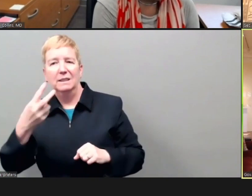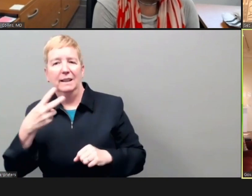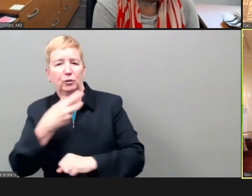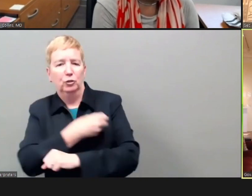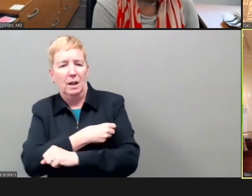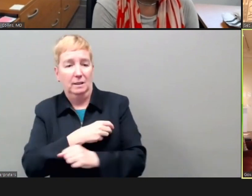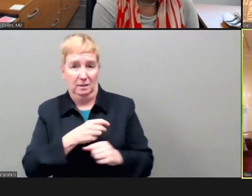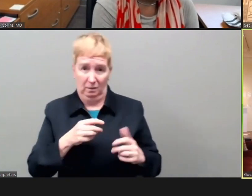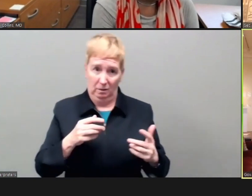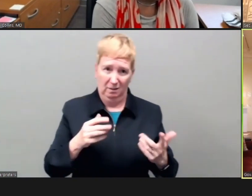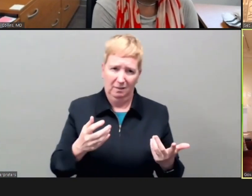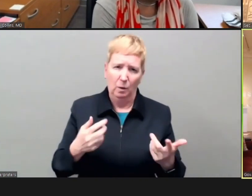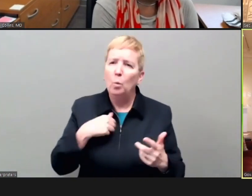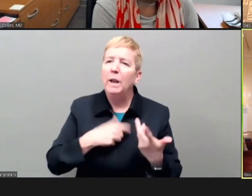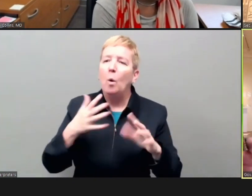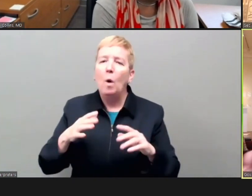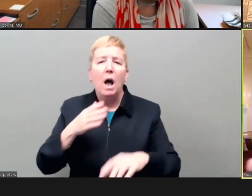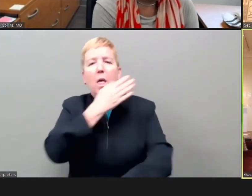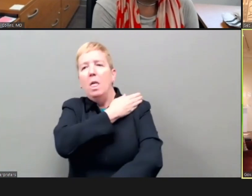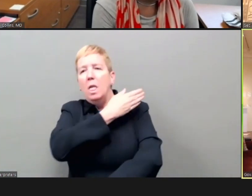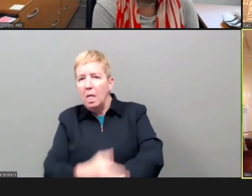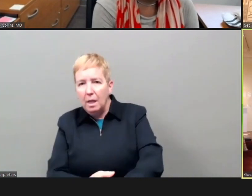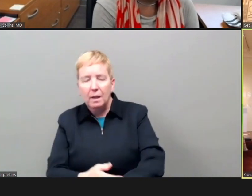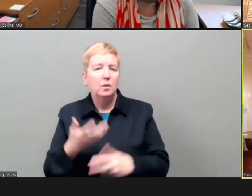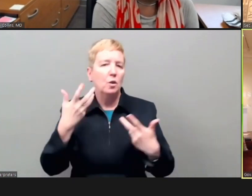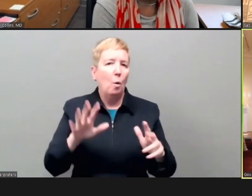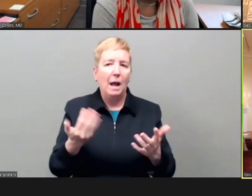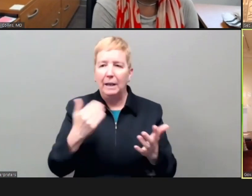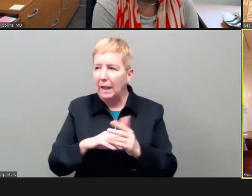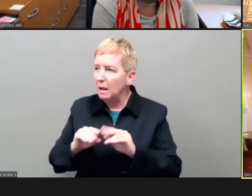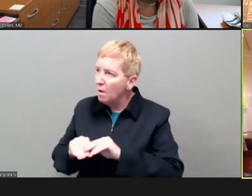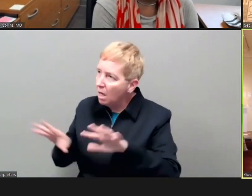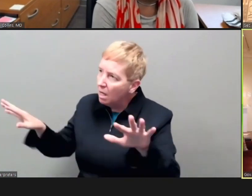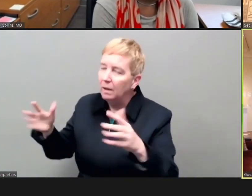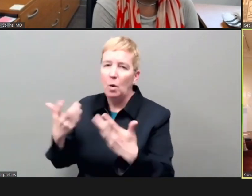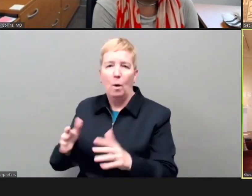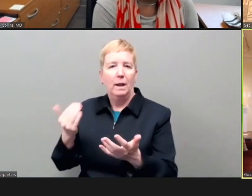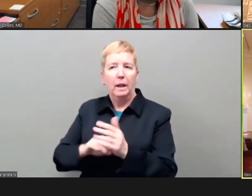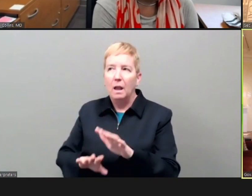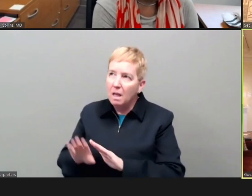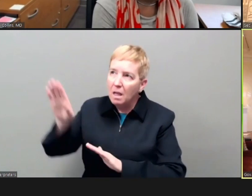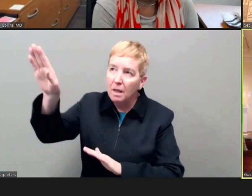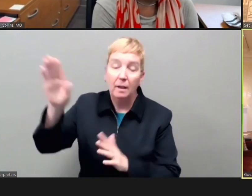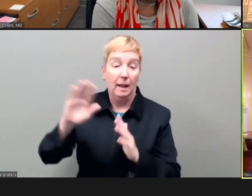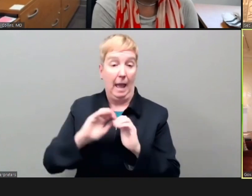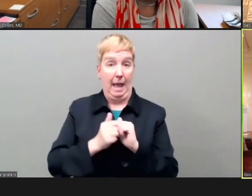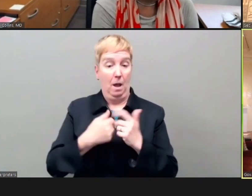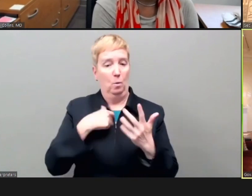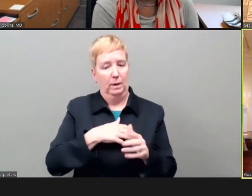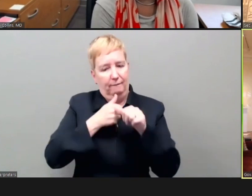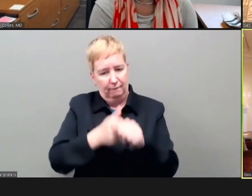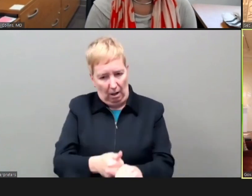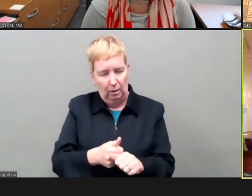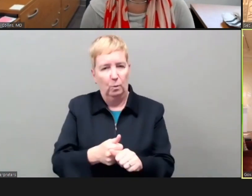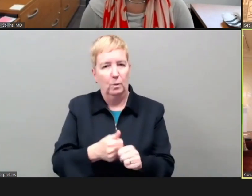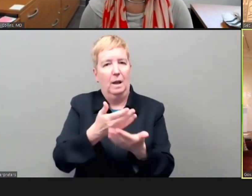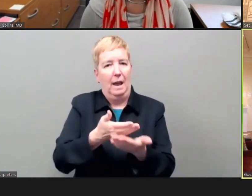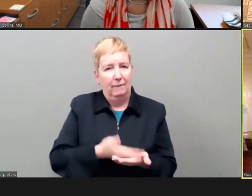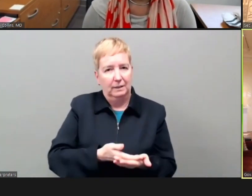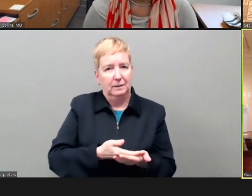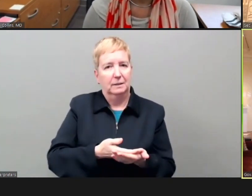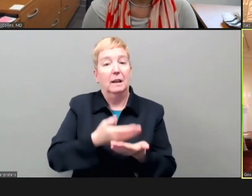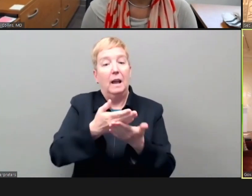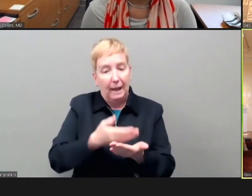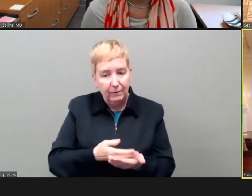have to bounce back or to have a resurgence. And the way that we do that is we follow the evidence. You need the 2 vaccines. That's the